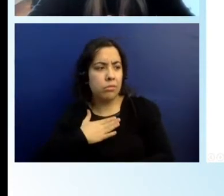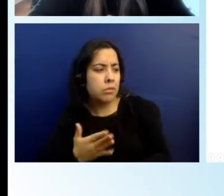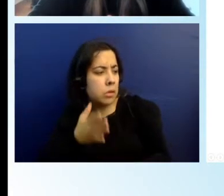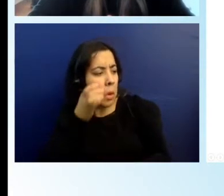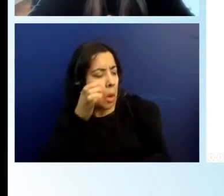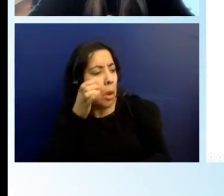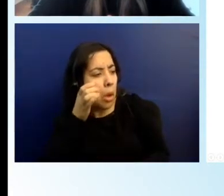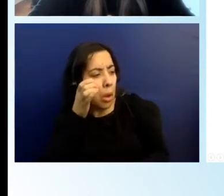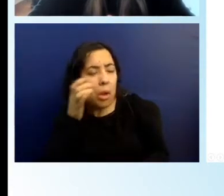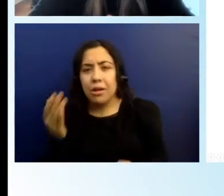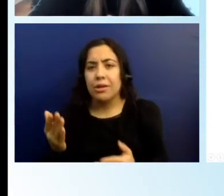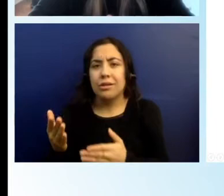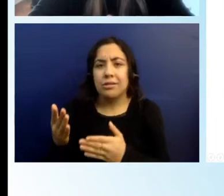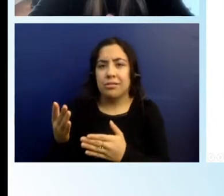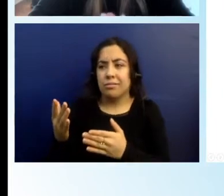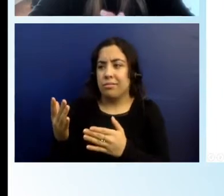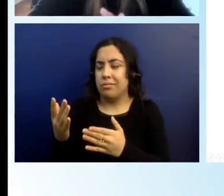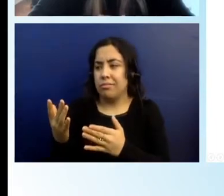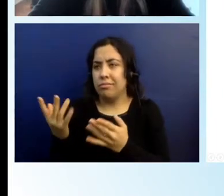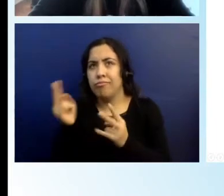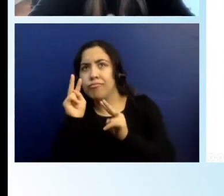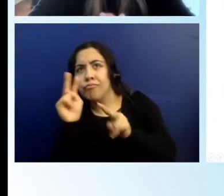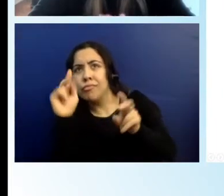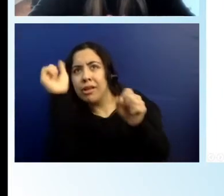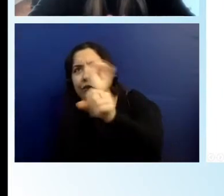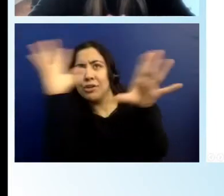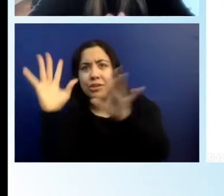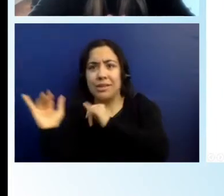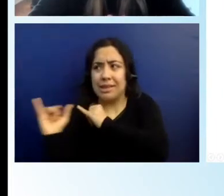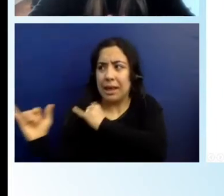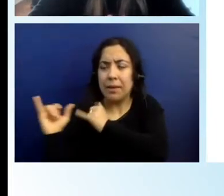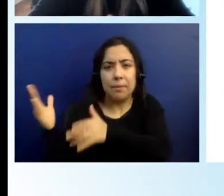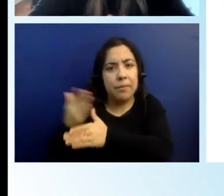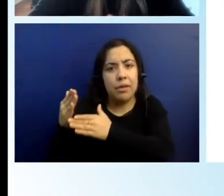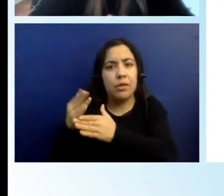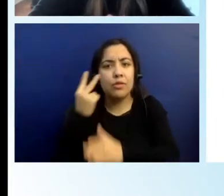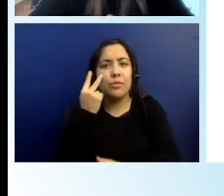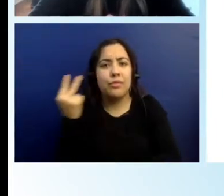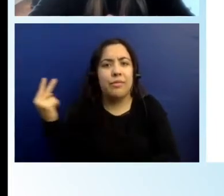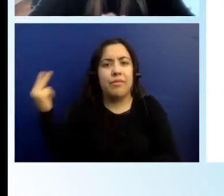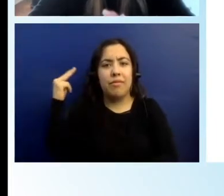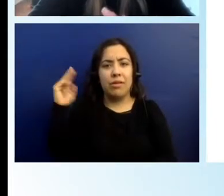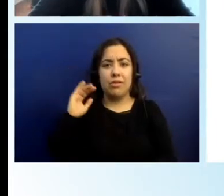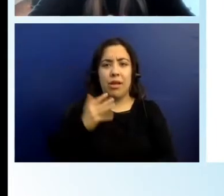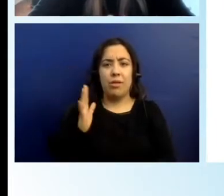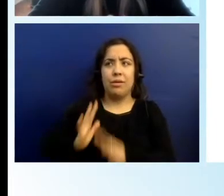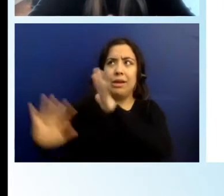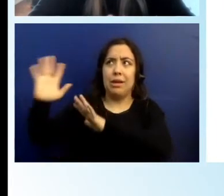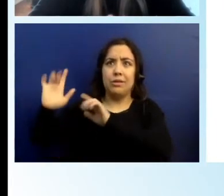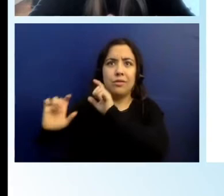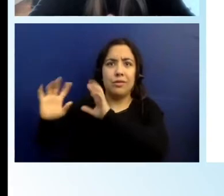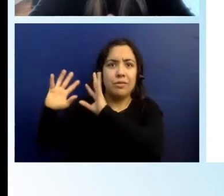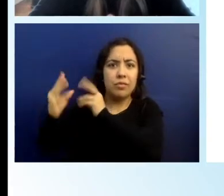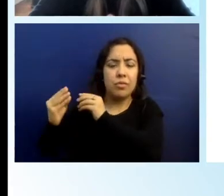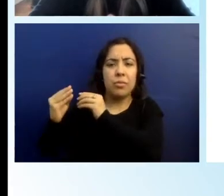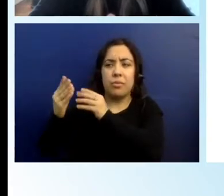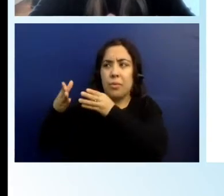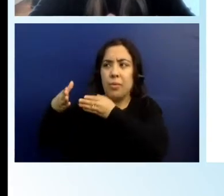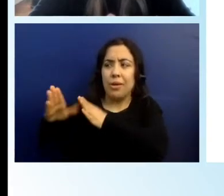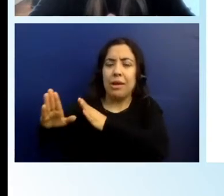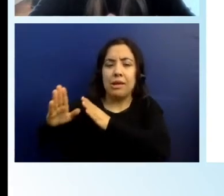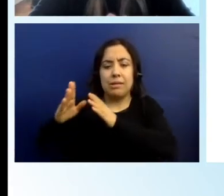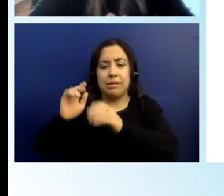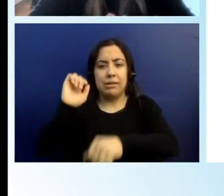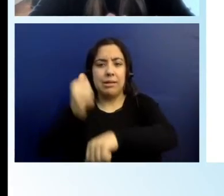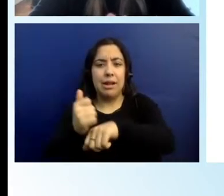that reflect the ancestral ways of making places that are sacred and promote prosperity for